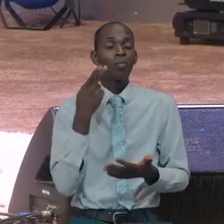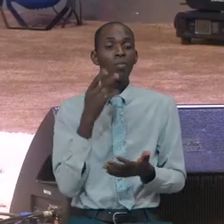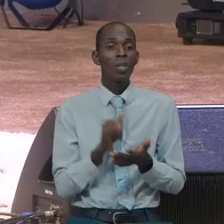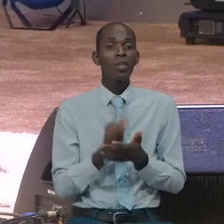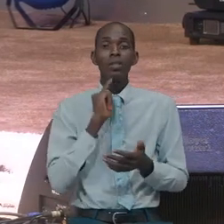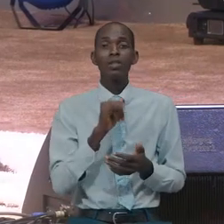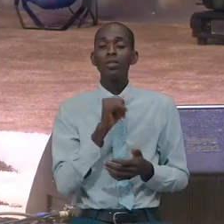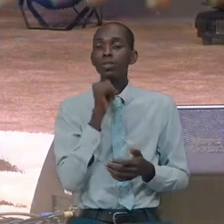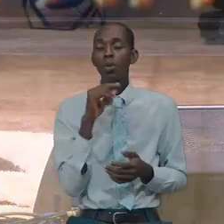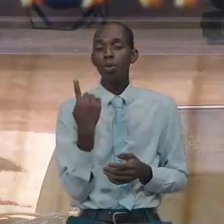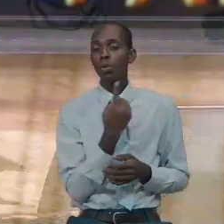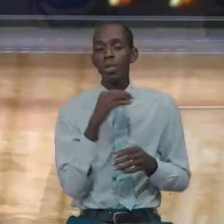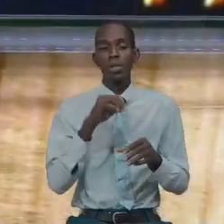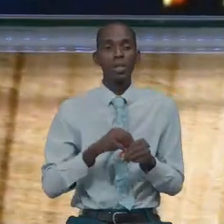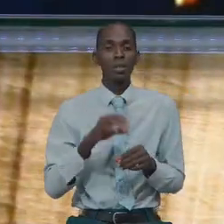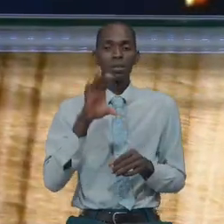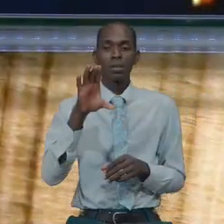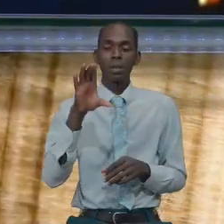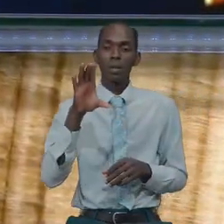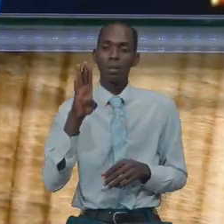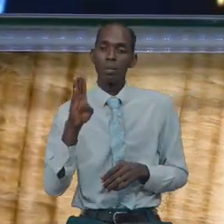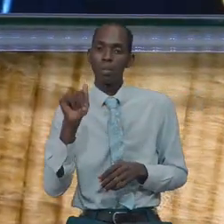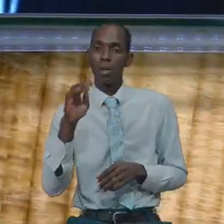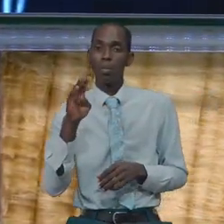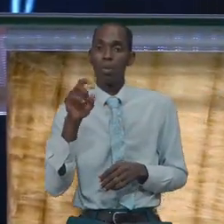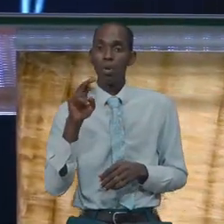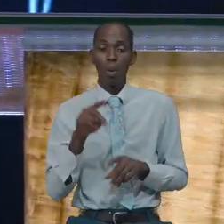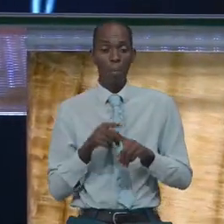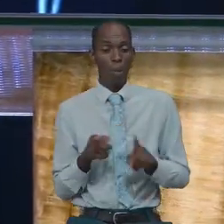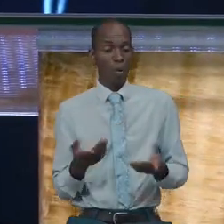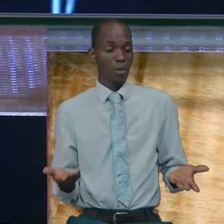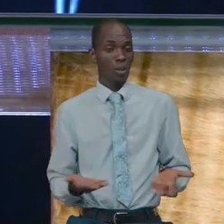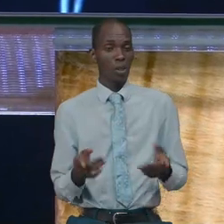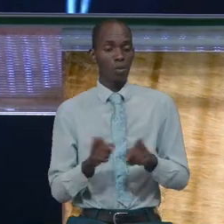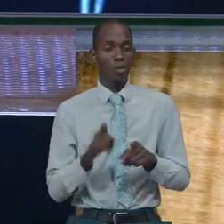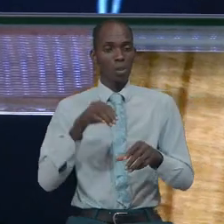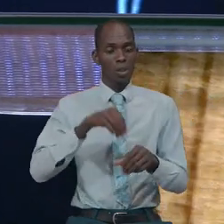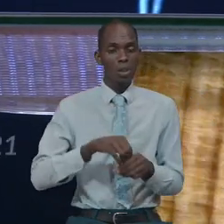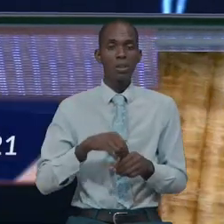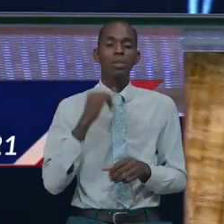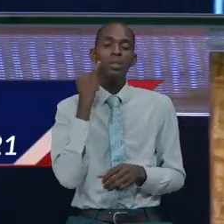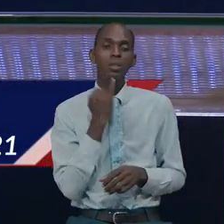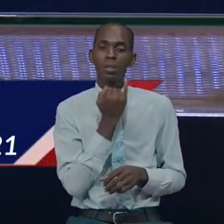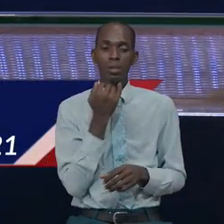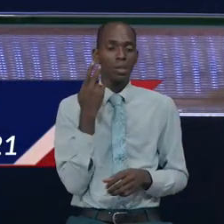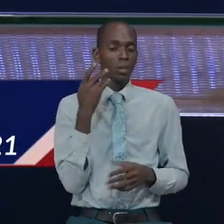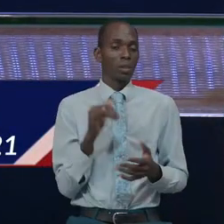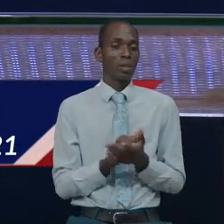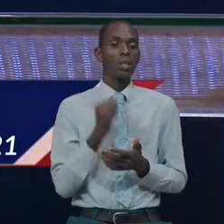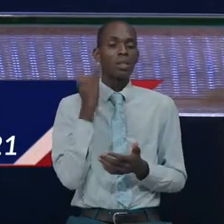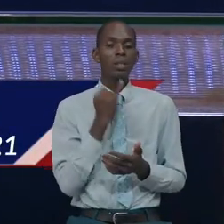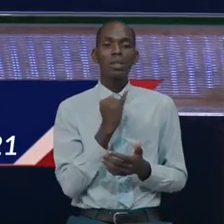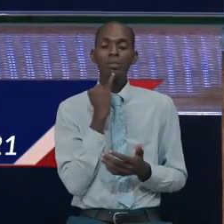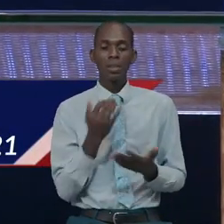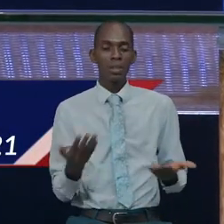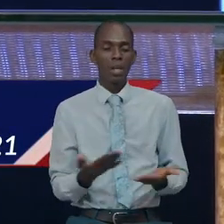Babylon, even Israel. Israel referred to here as Ephraim. Ephraim as a tribe.